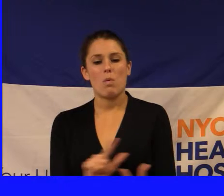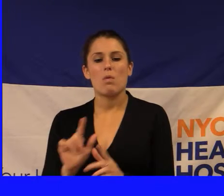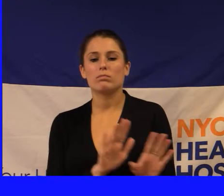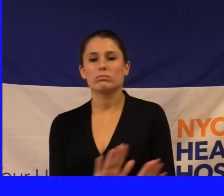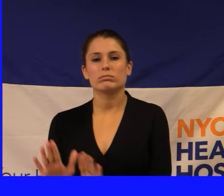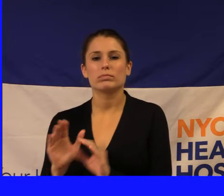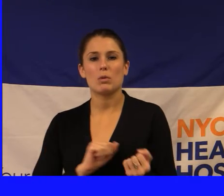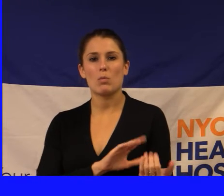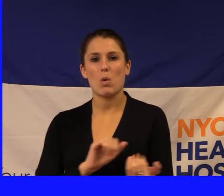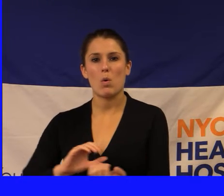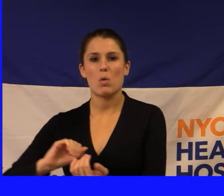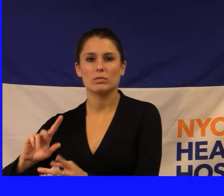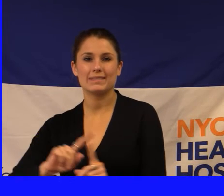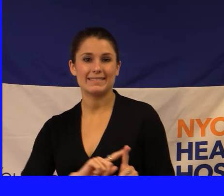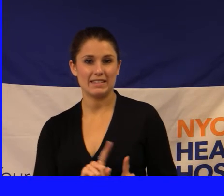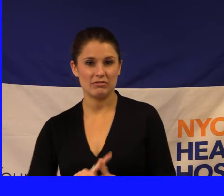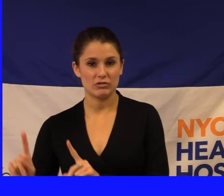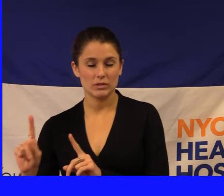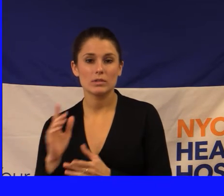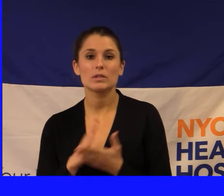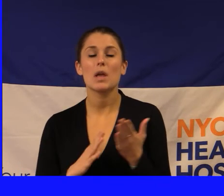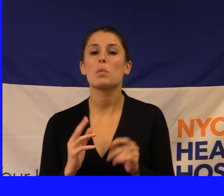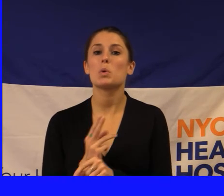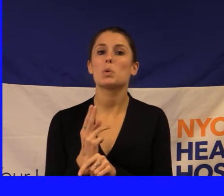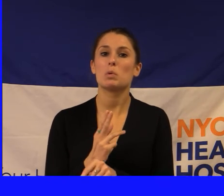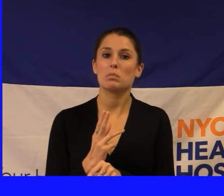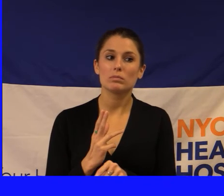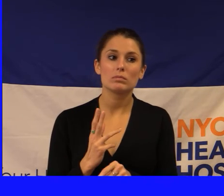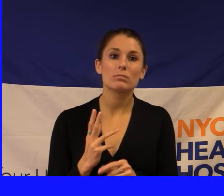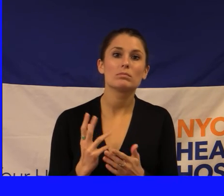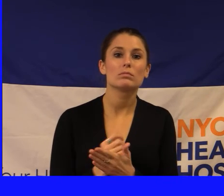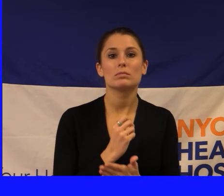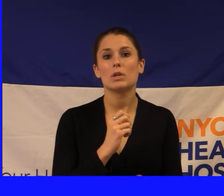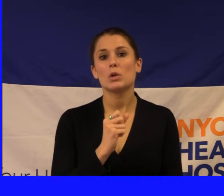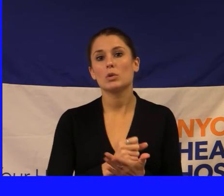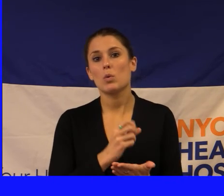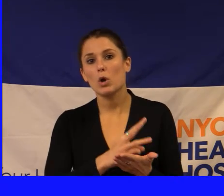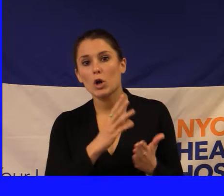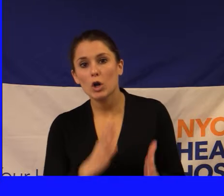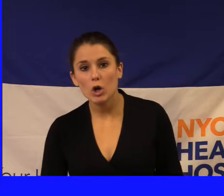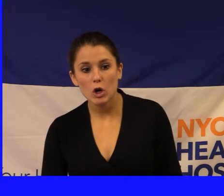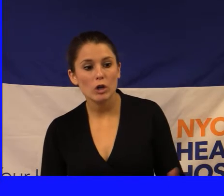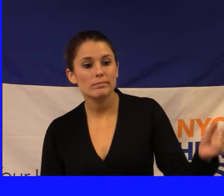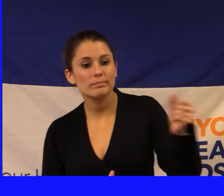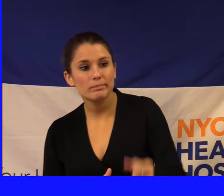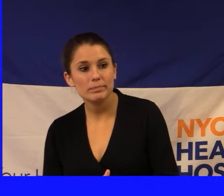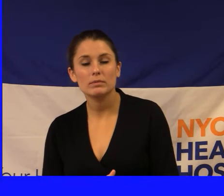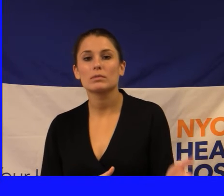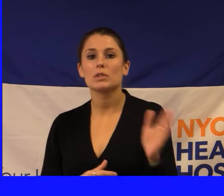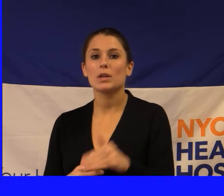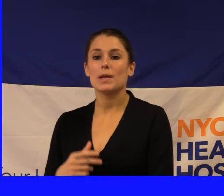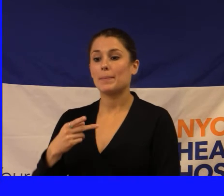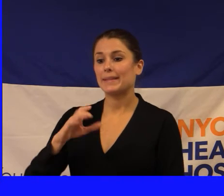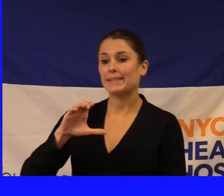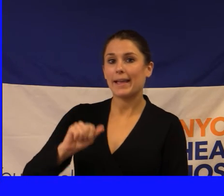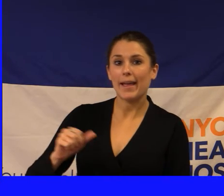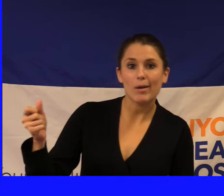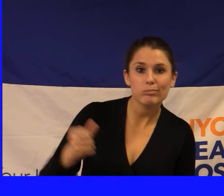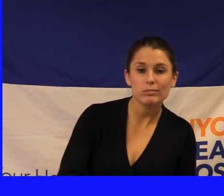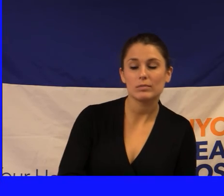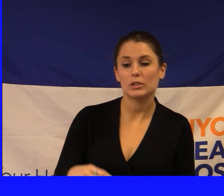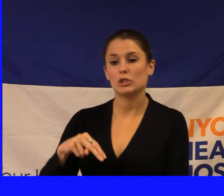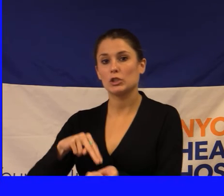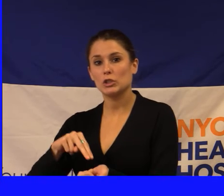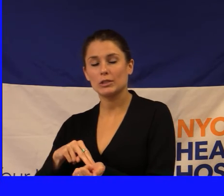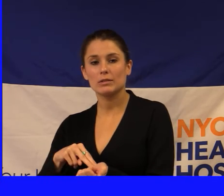different resources. Some are using social workers, some are using PCAs or medical assistants, some use nurses, some are using their